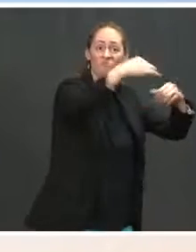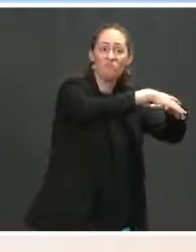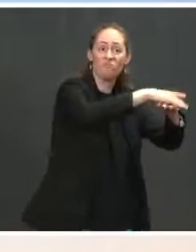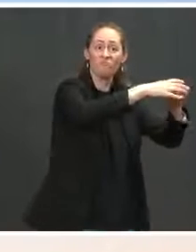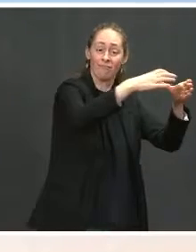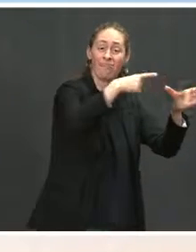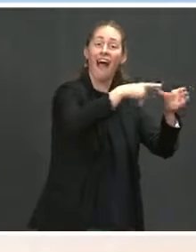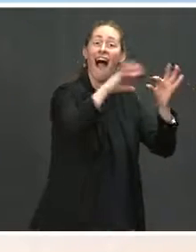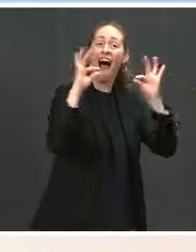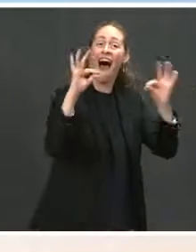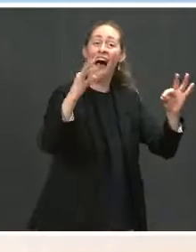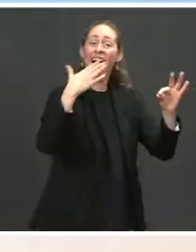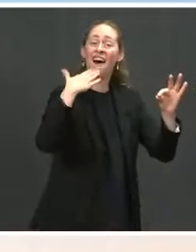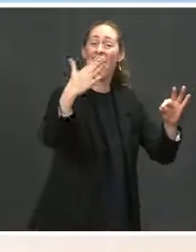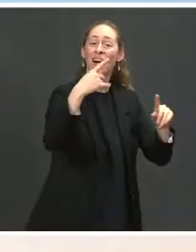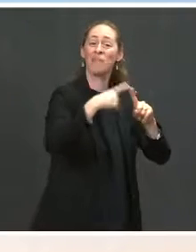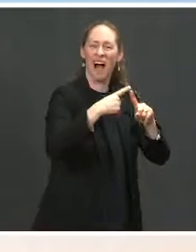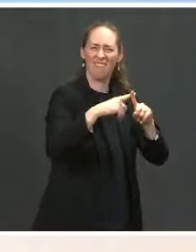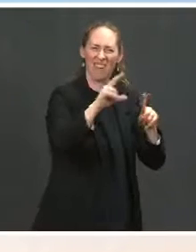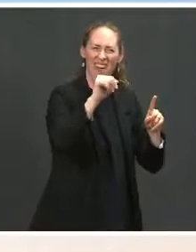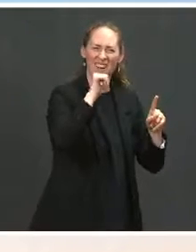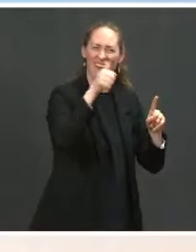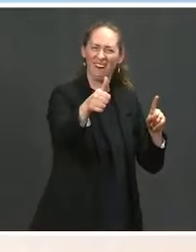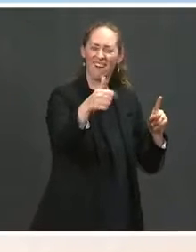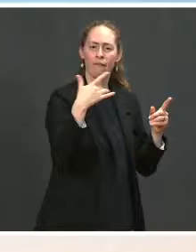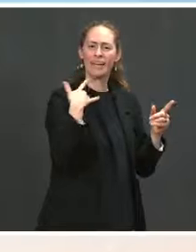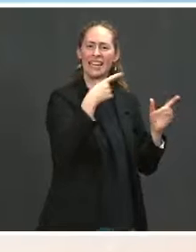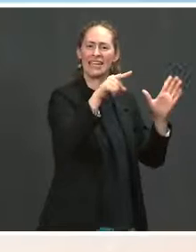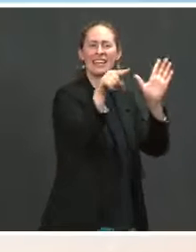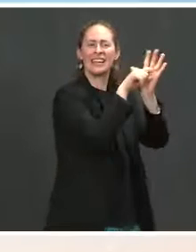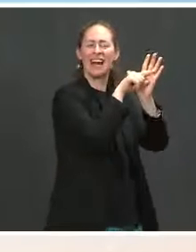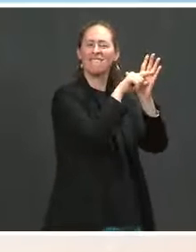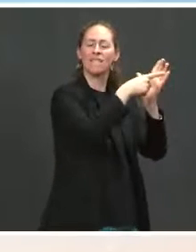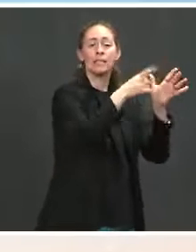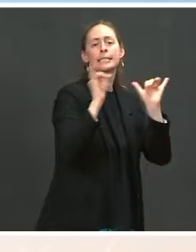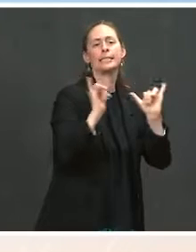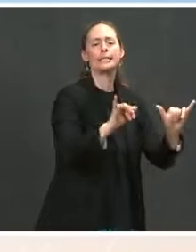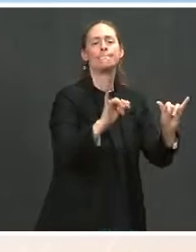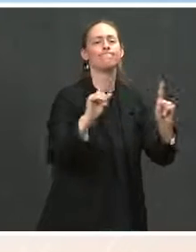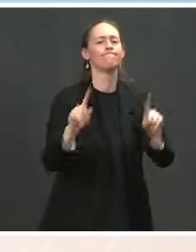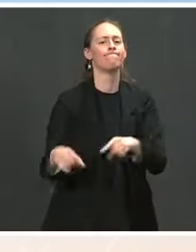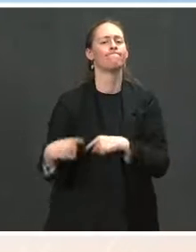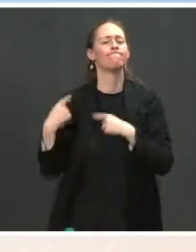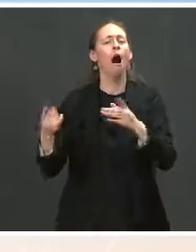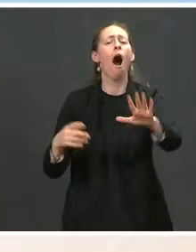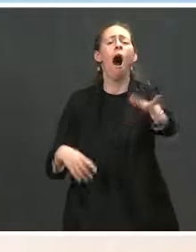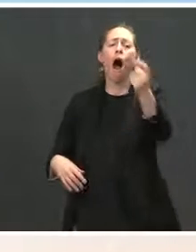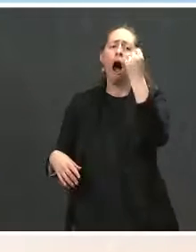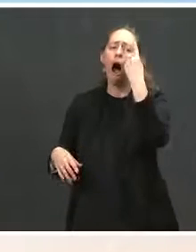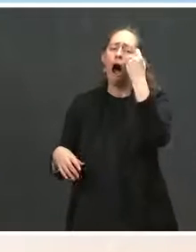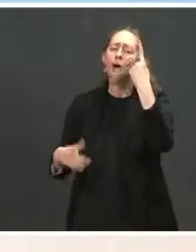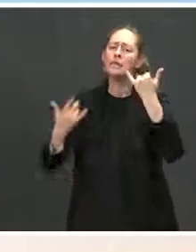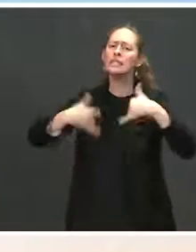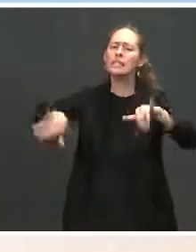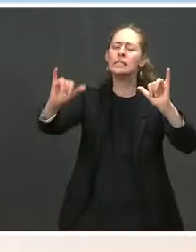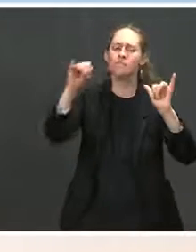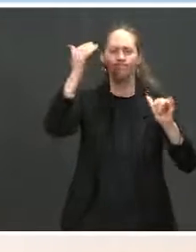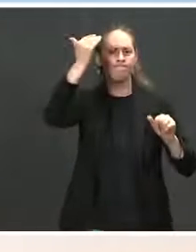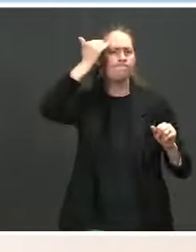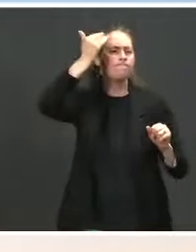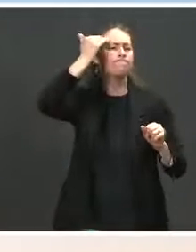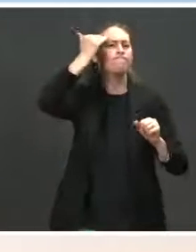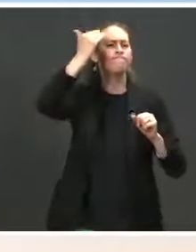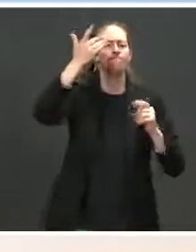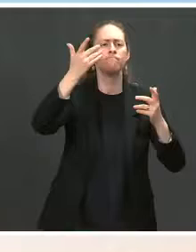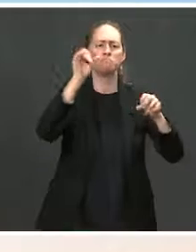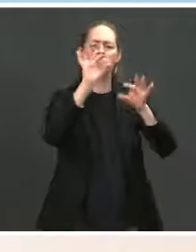long-term solution. That has been his consistent view. At the same time, because we have the ability to who work with our partners in